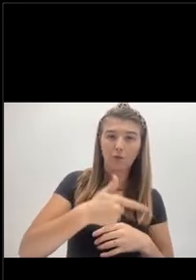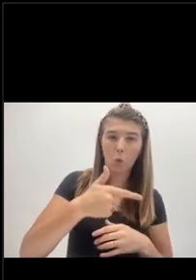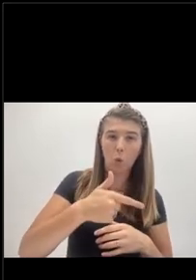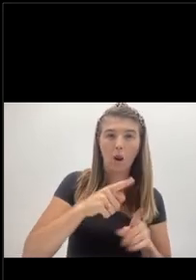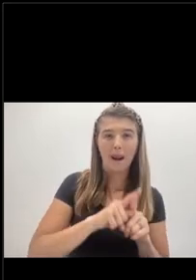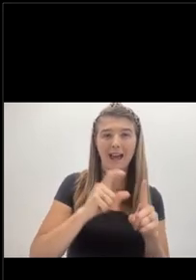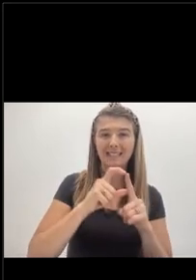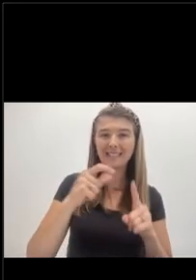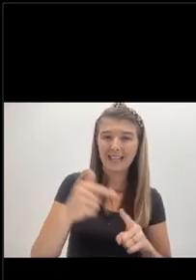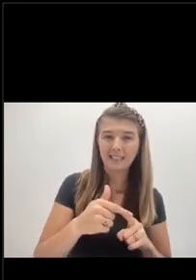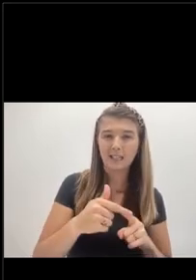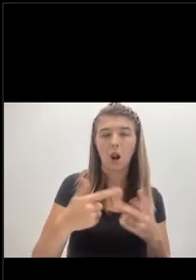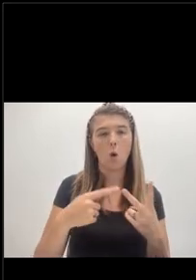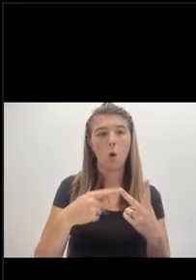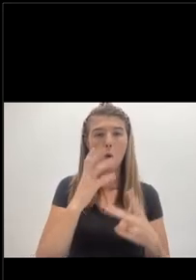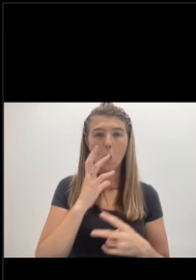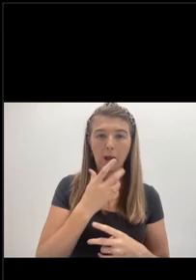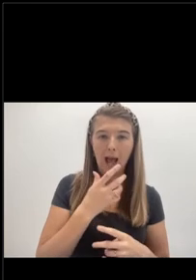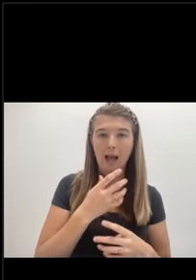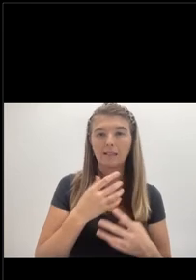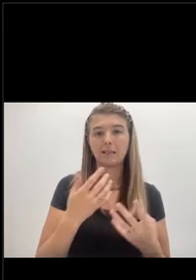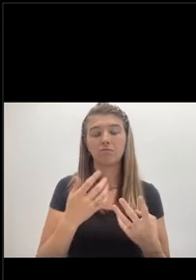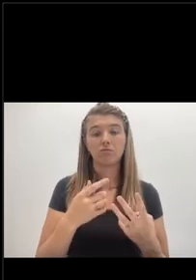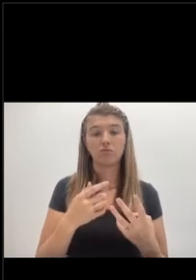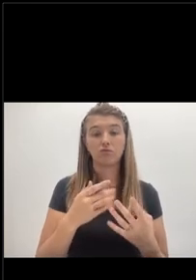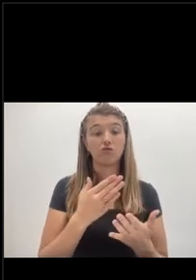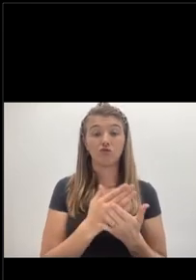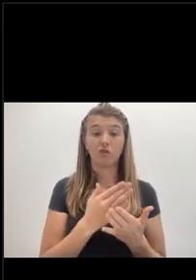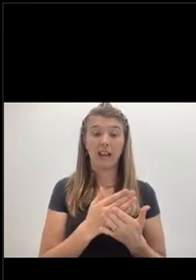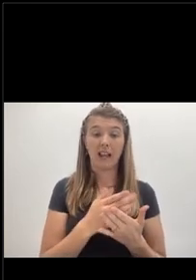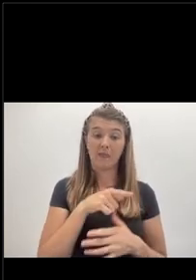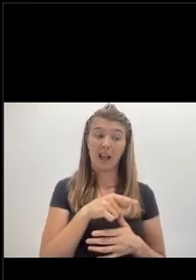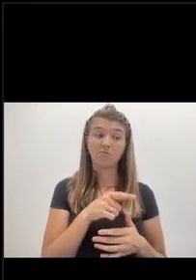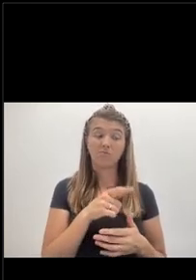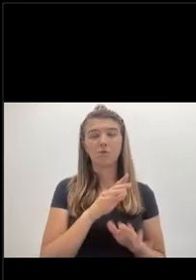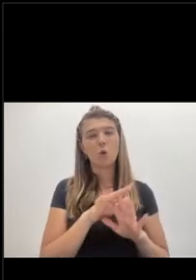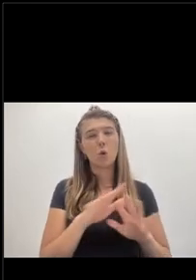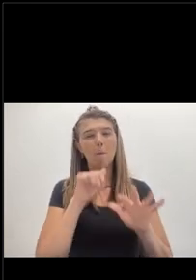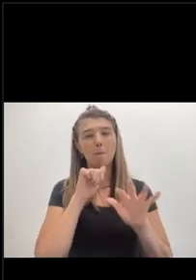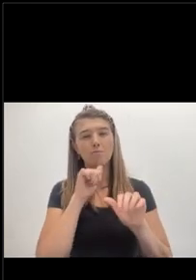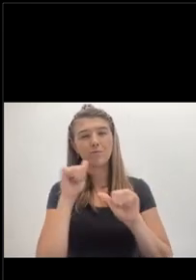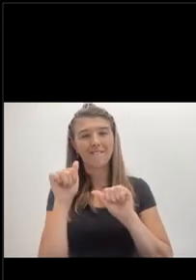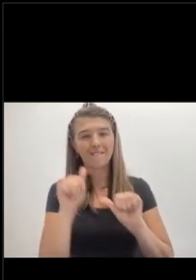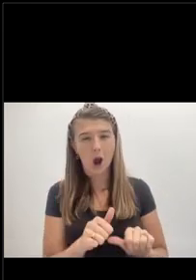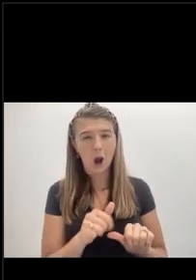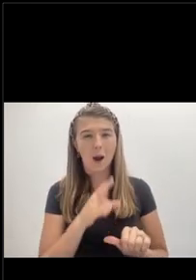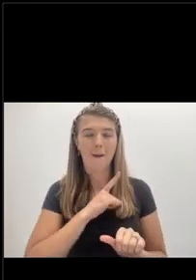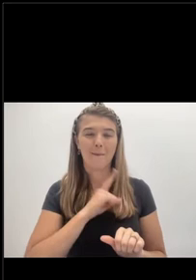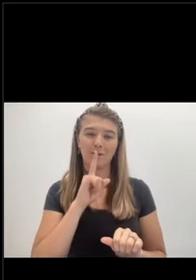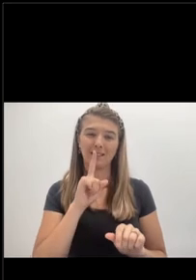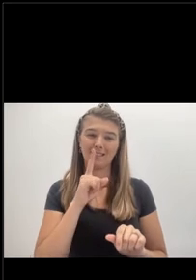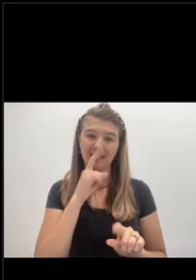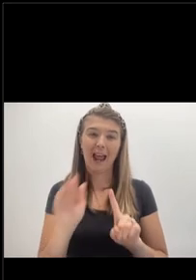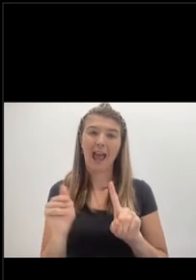In that case, of course, that's not the most preferable way, because when you aim at more valuable products